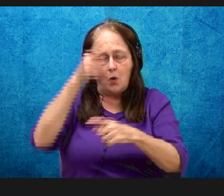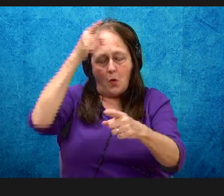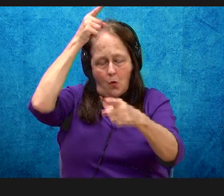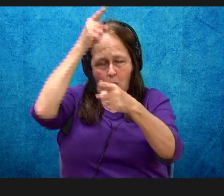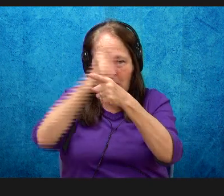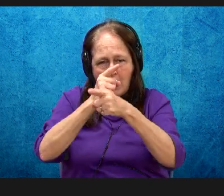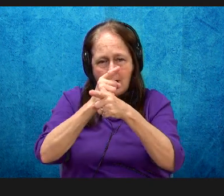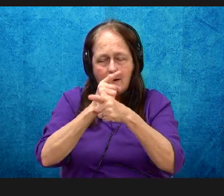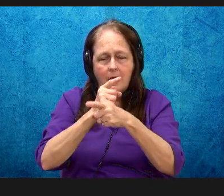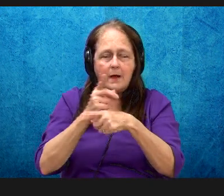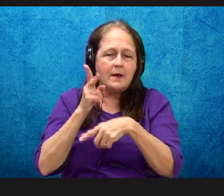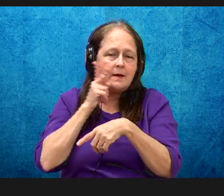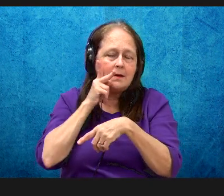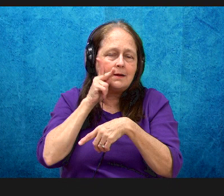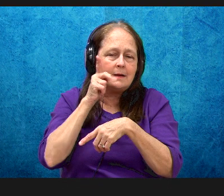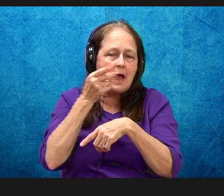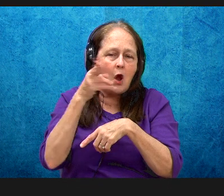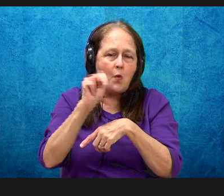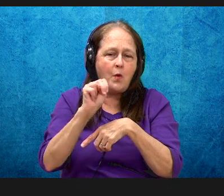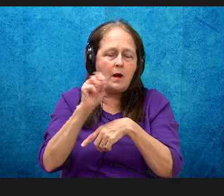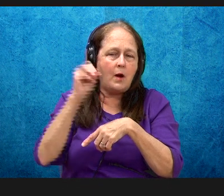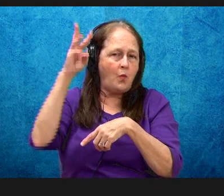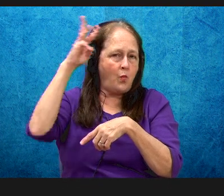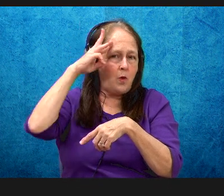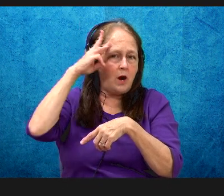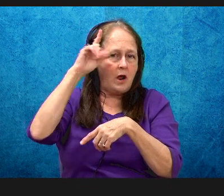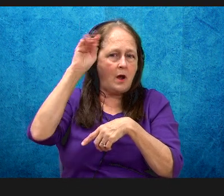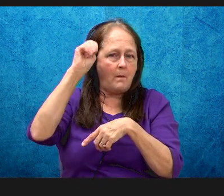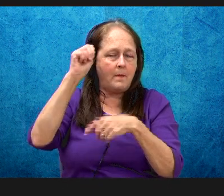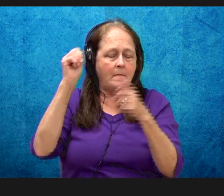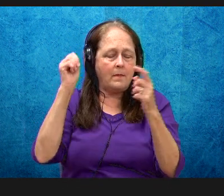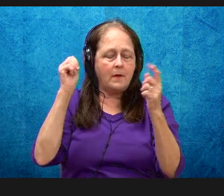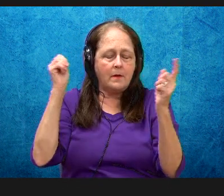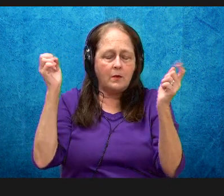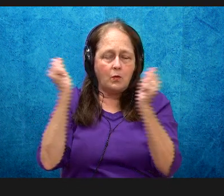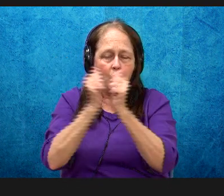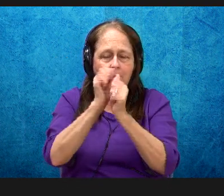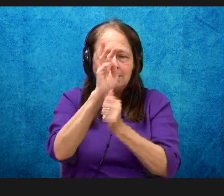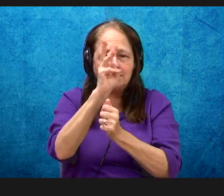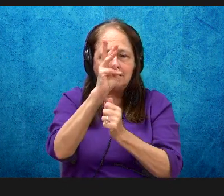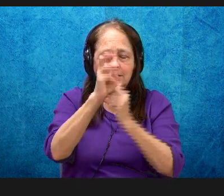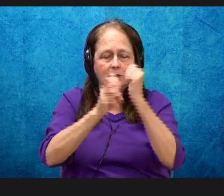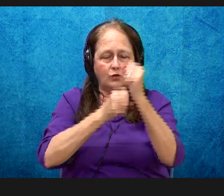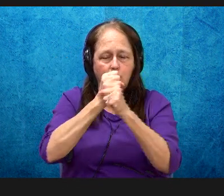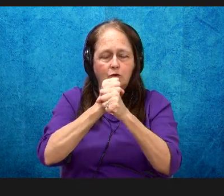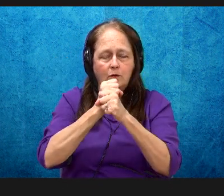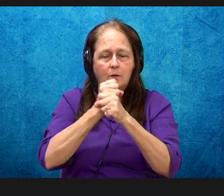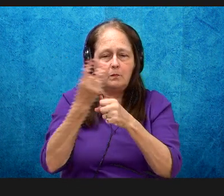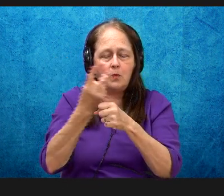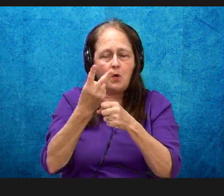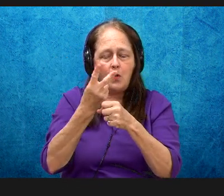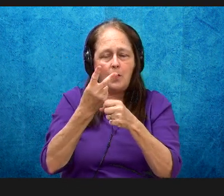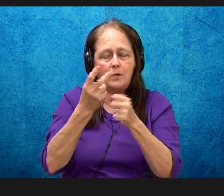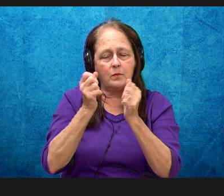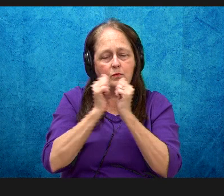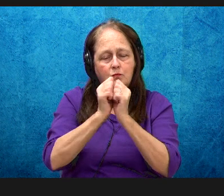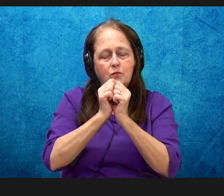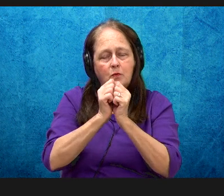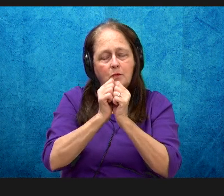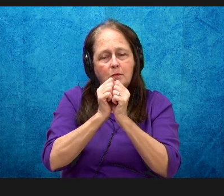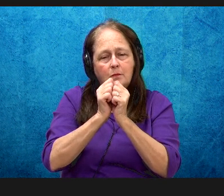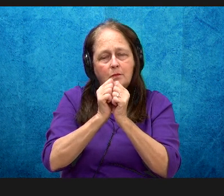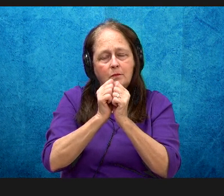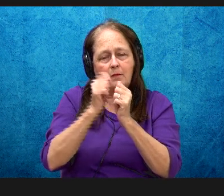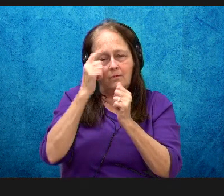correct. Karen and William are married for 16 years, even though they only dated for a month. Let's move on to that second